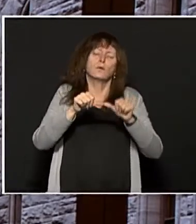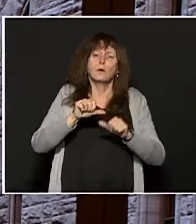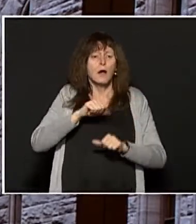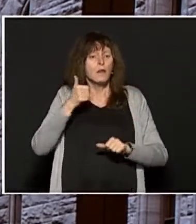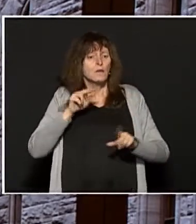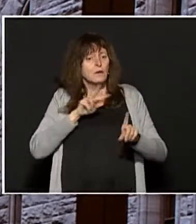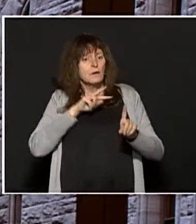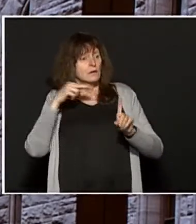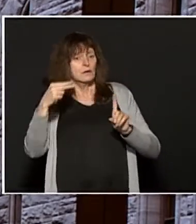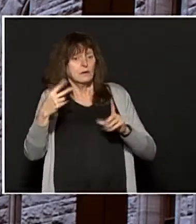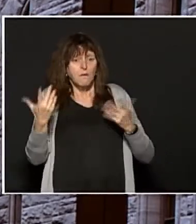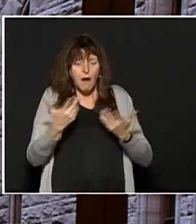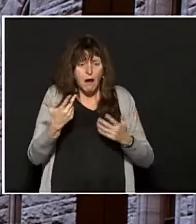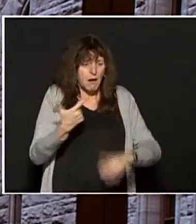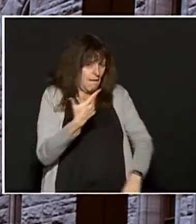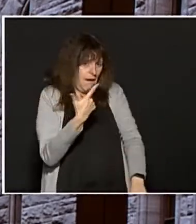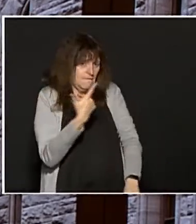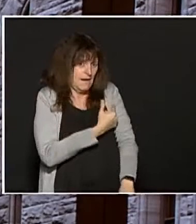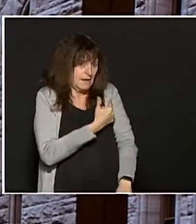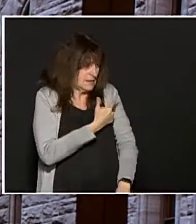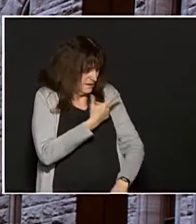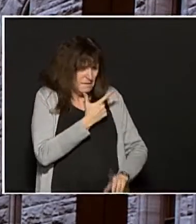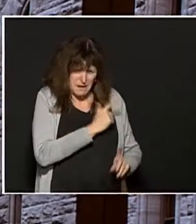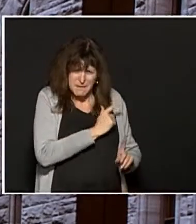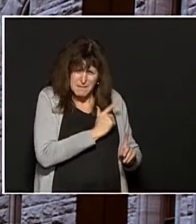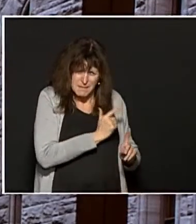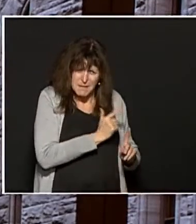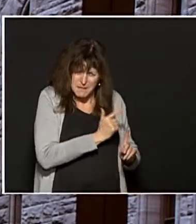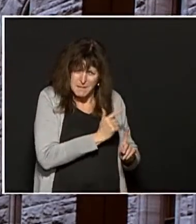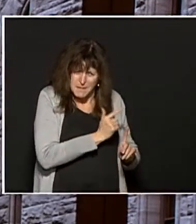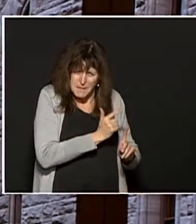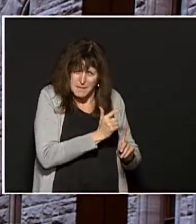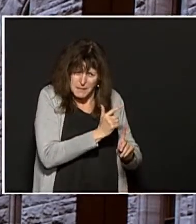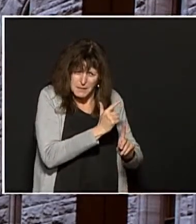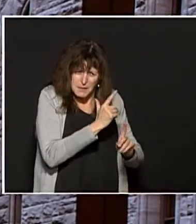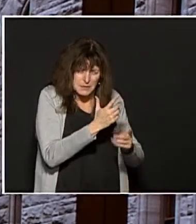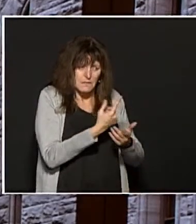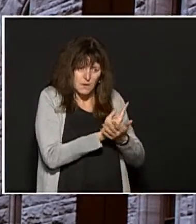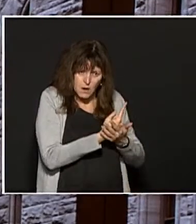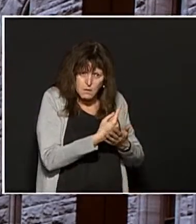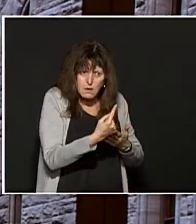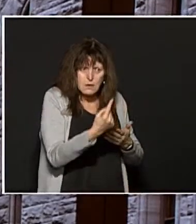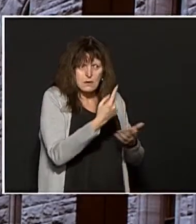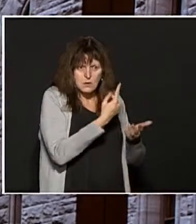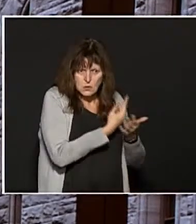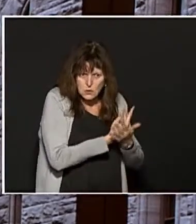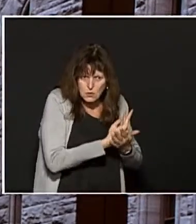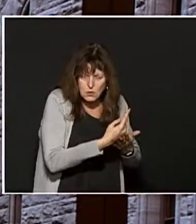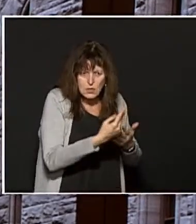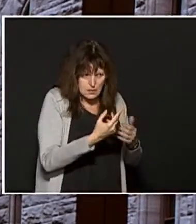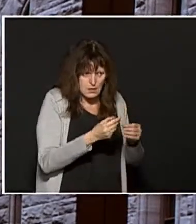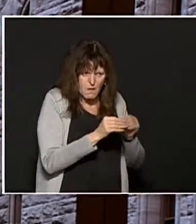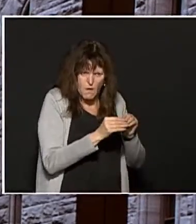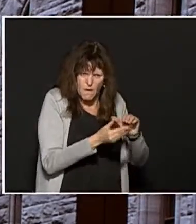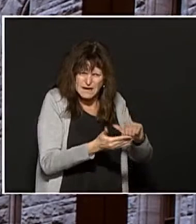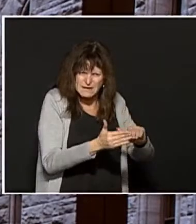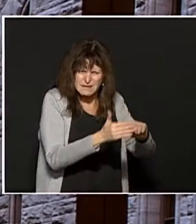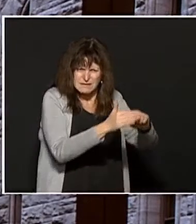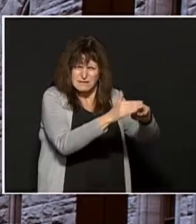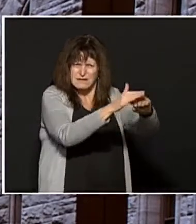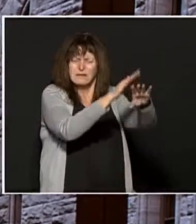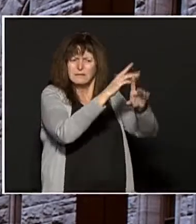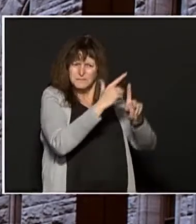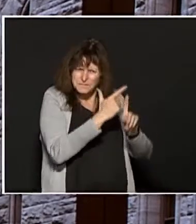vaccinations are rolling out. And in the coming weeks, we're going to get more vaccines than we had other weeks. So we're going to continue to drive that down in that